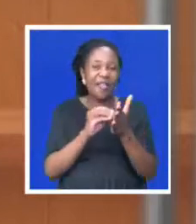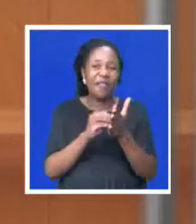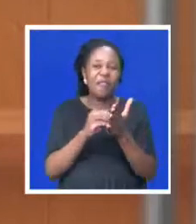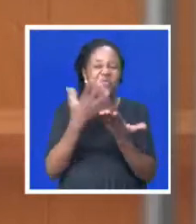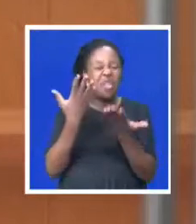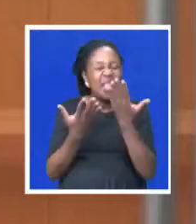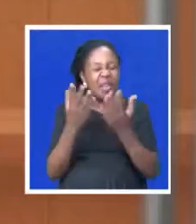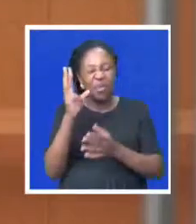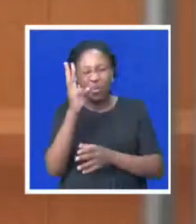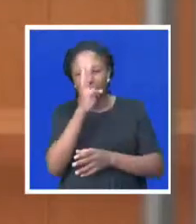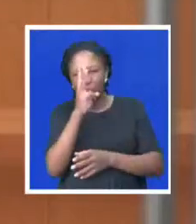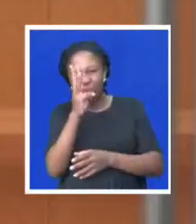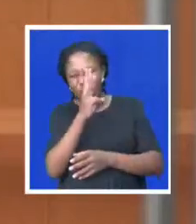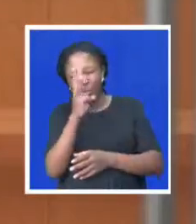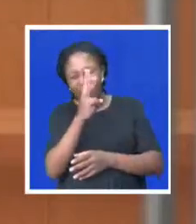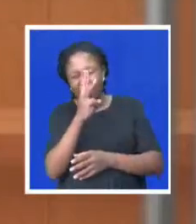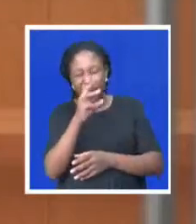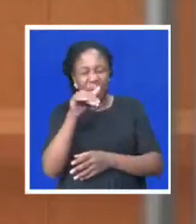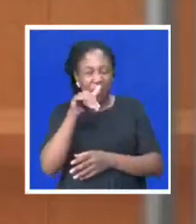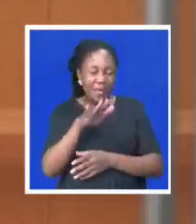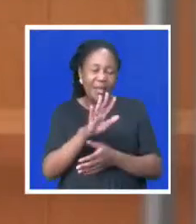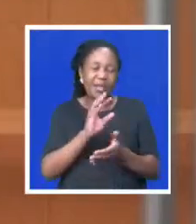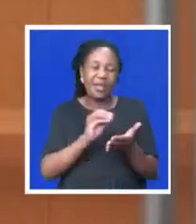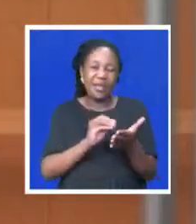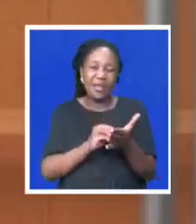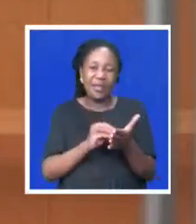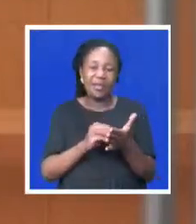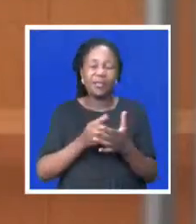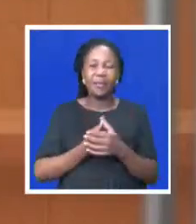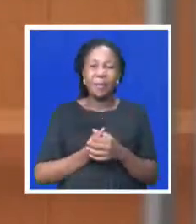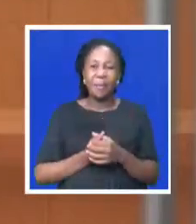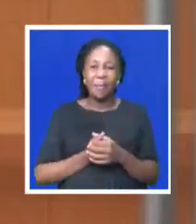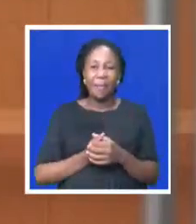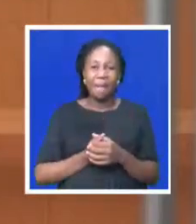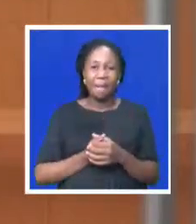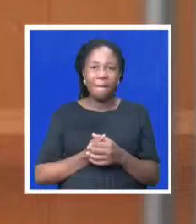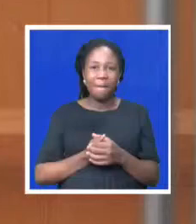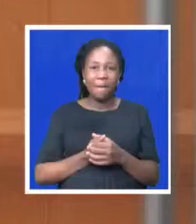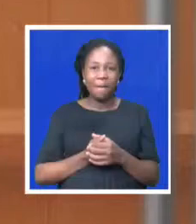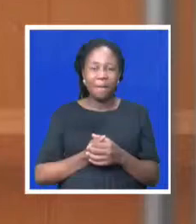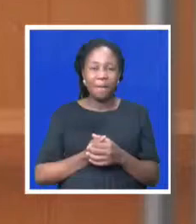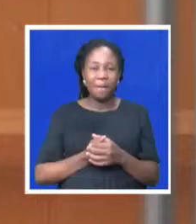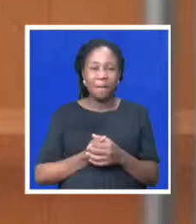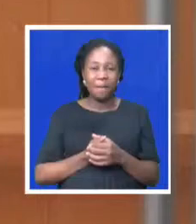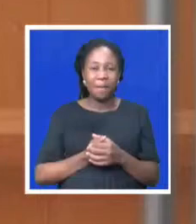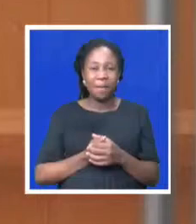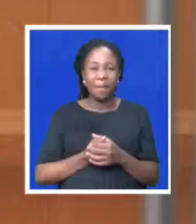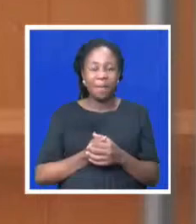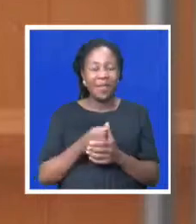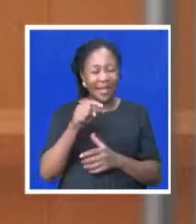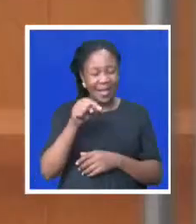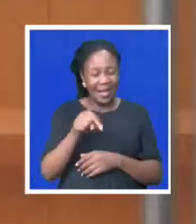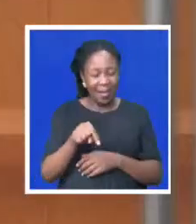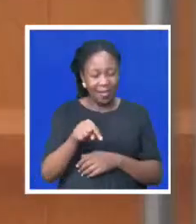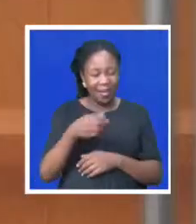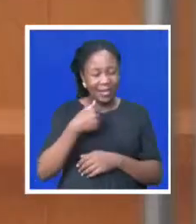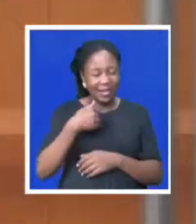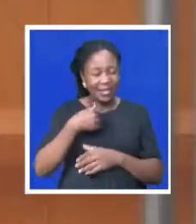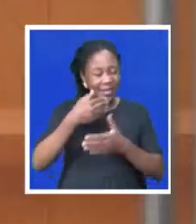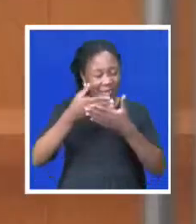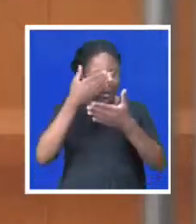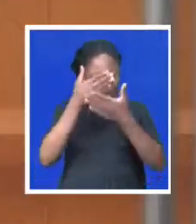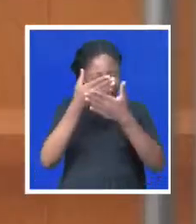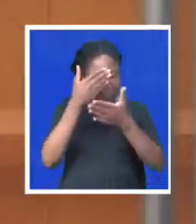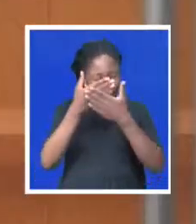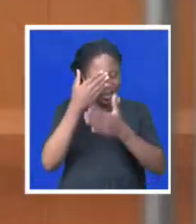or there should be a warning. So in today's, dear Lena, in today's narrative text, what have we learned? What is